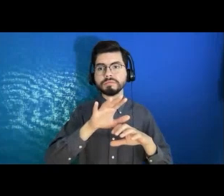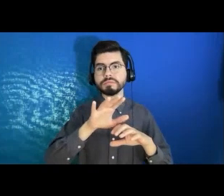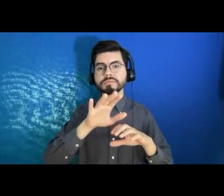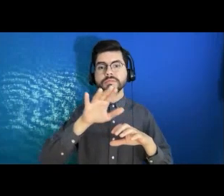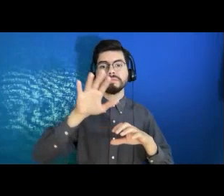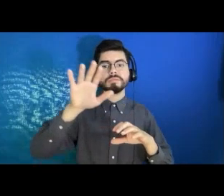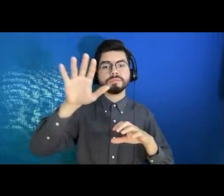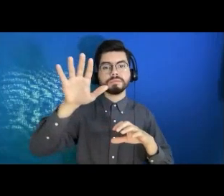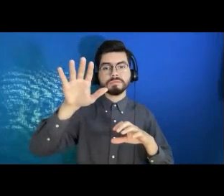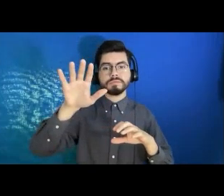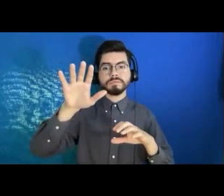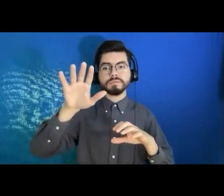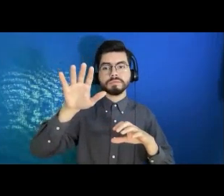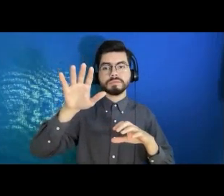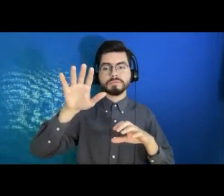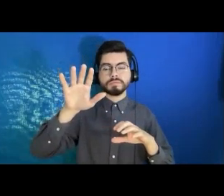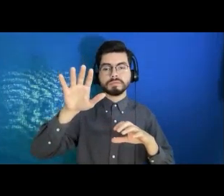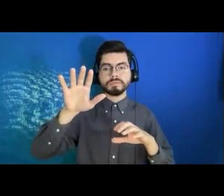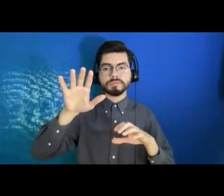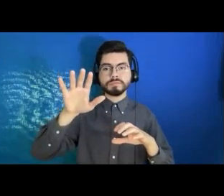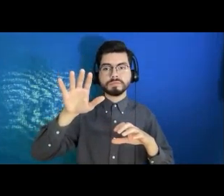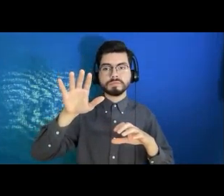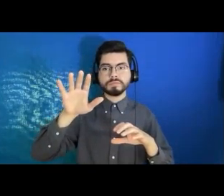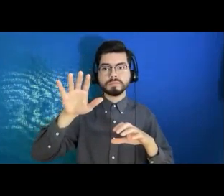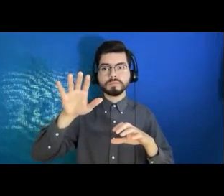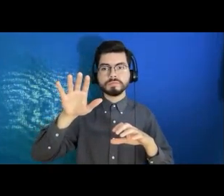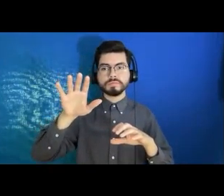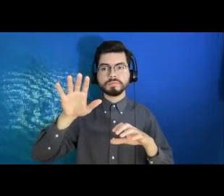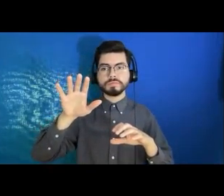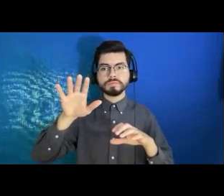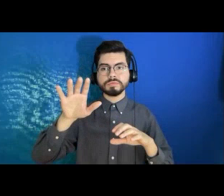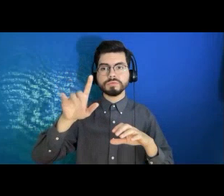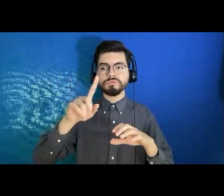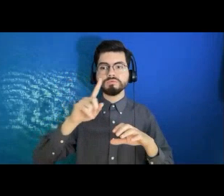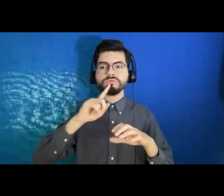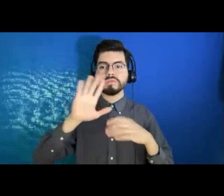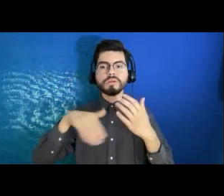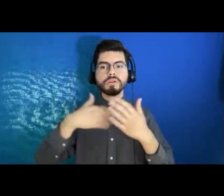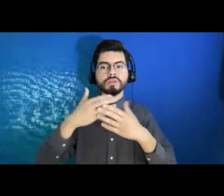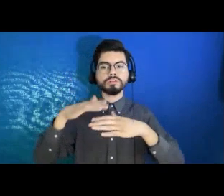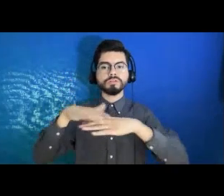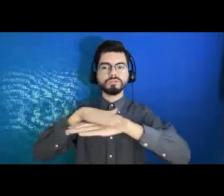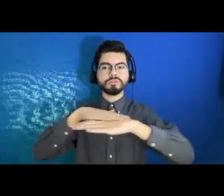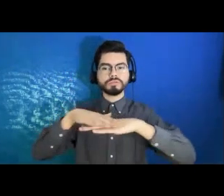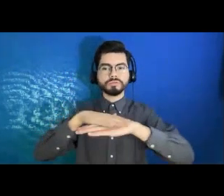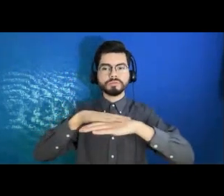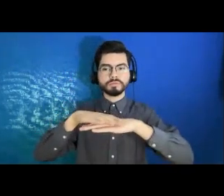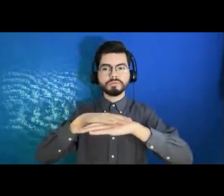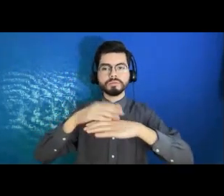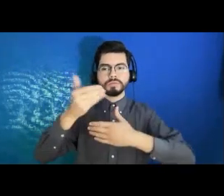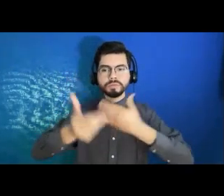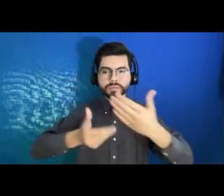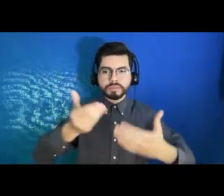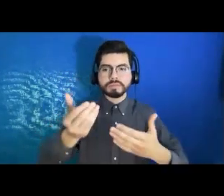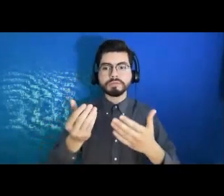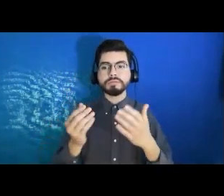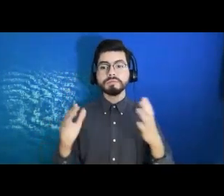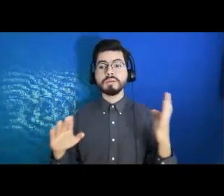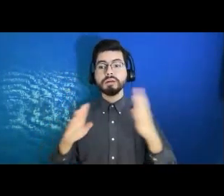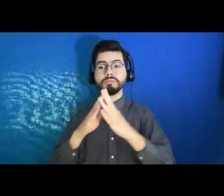upper crustal magma reservoir. And this is what feeds all the surface processes, the hydrothermal system, the volcanic eruptions that we've